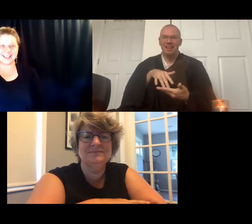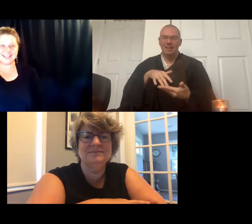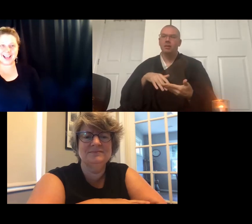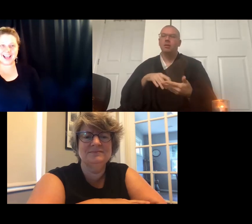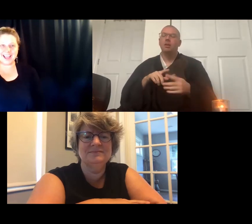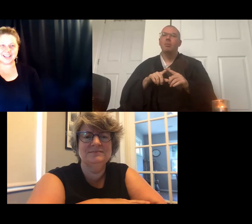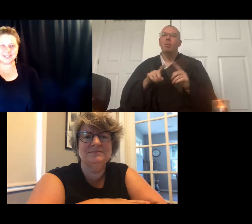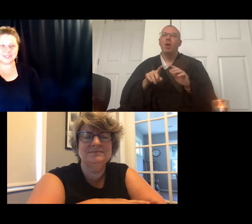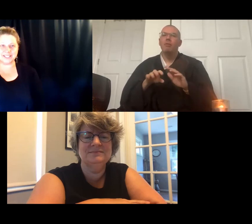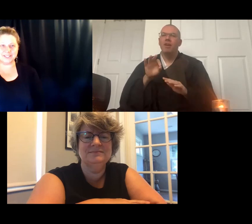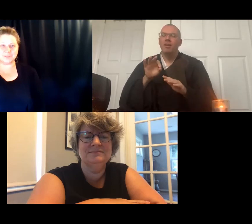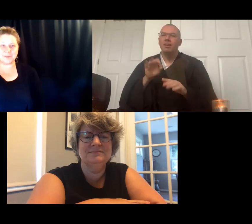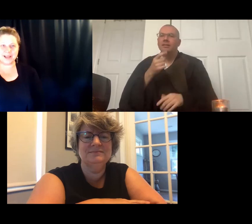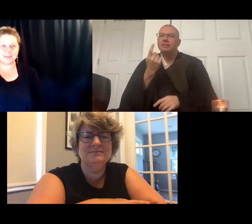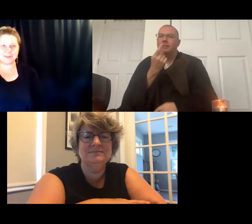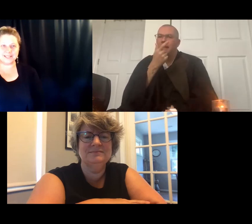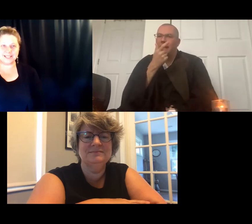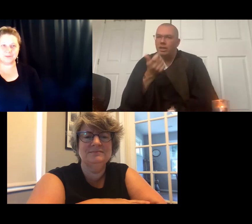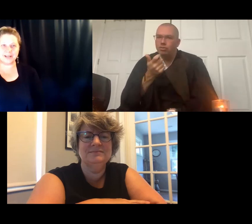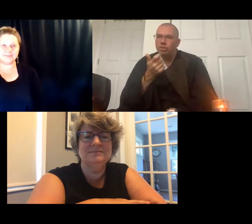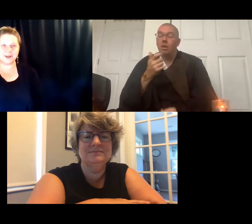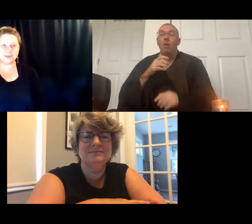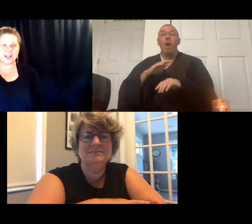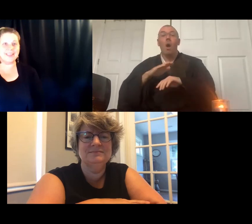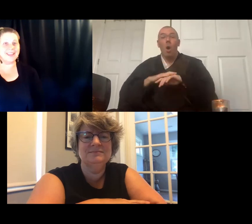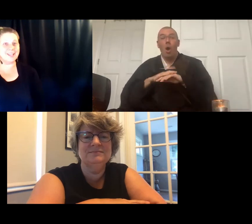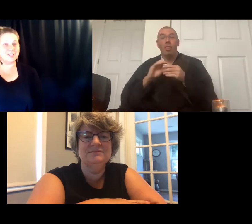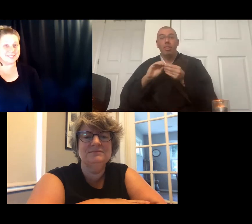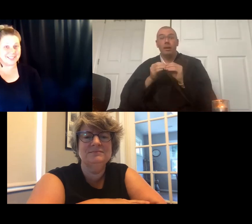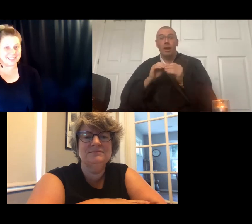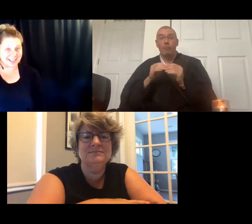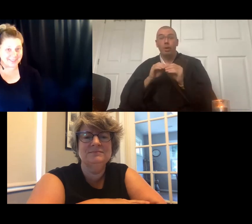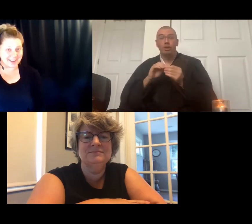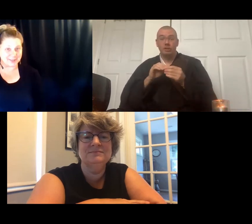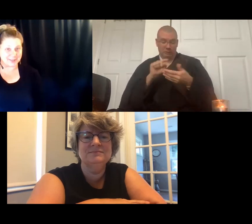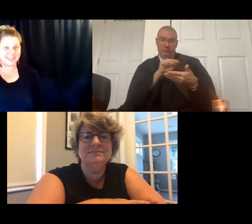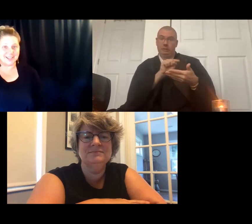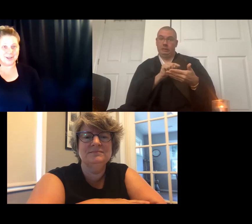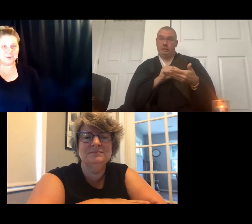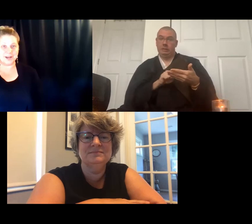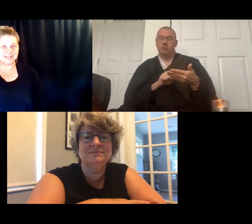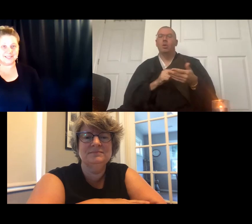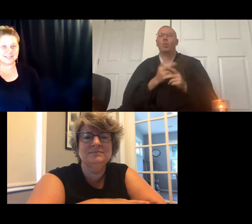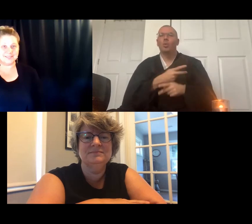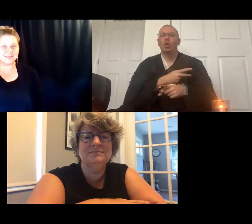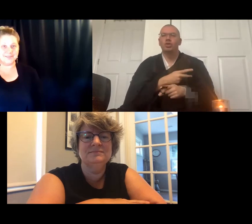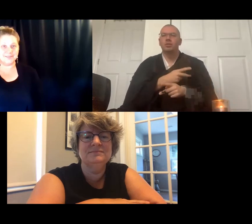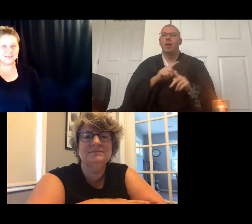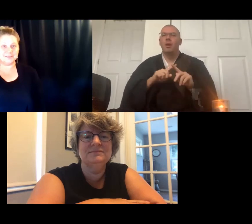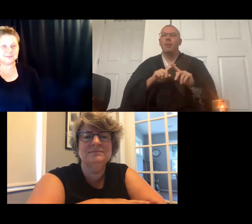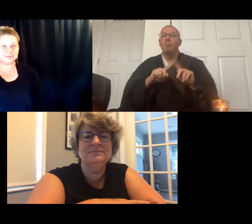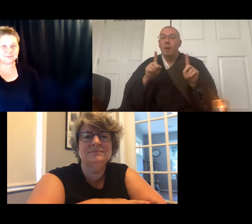And then I actually looked back at my study and what I found. And the interesting thing I found was